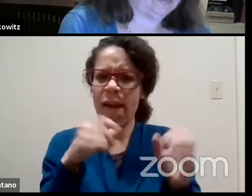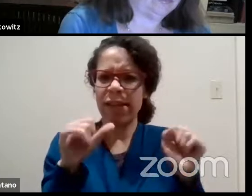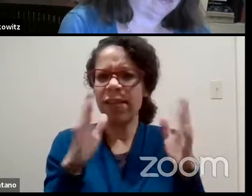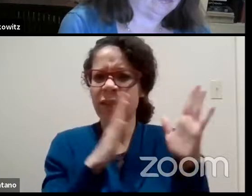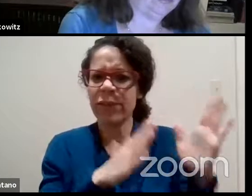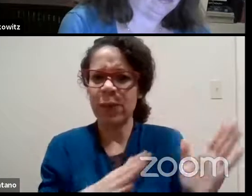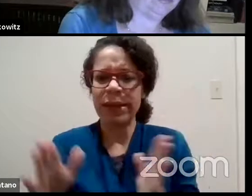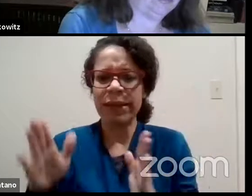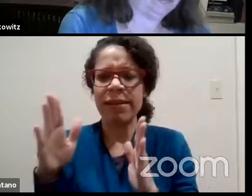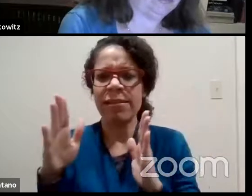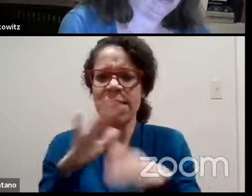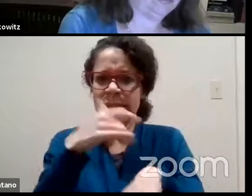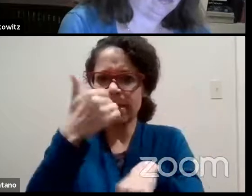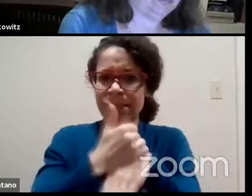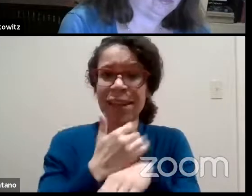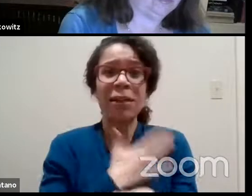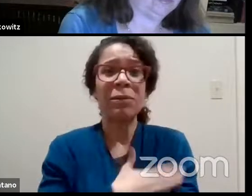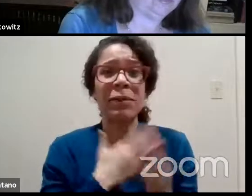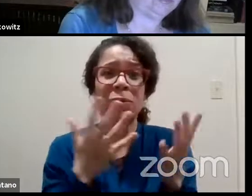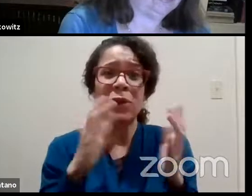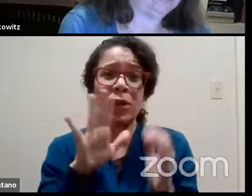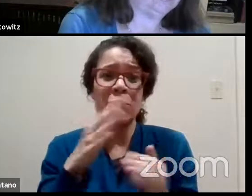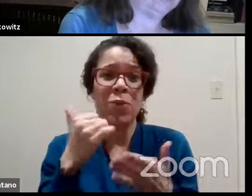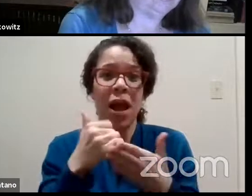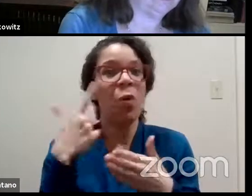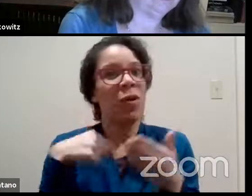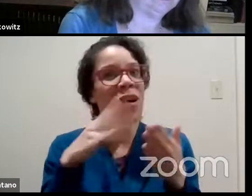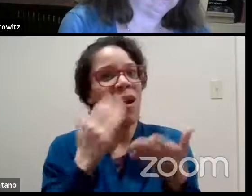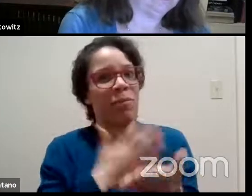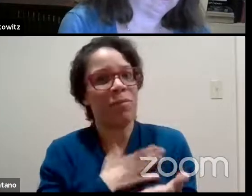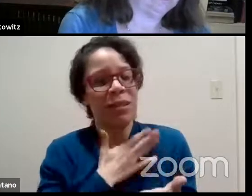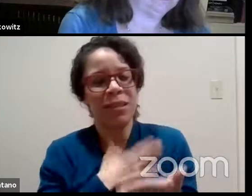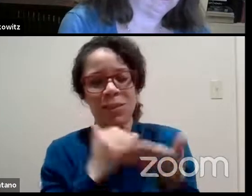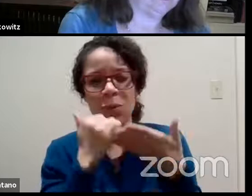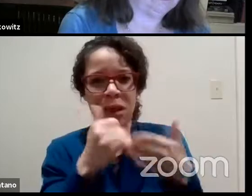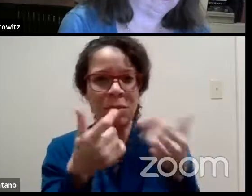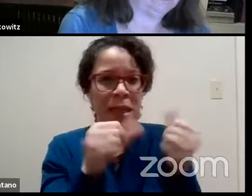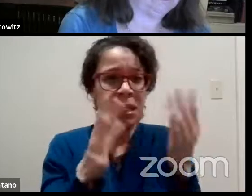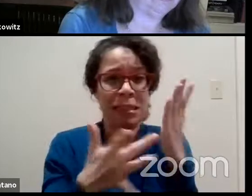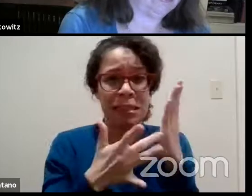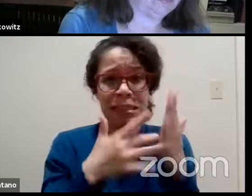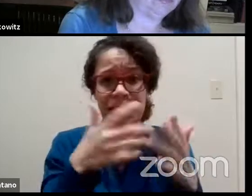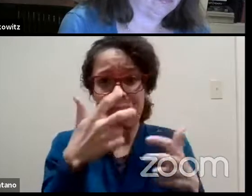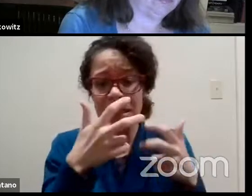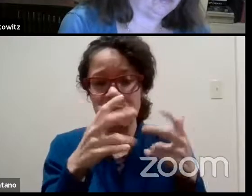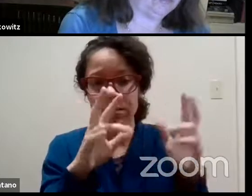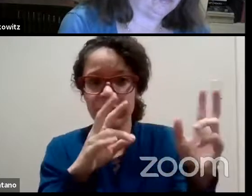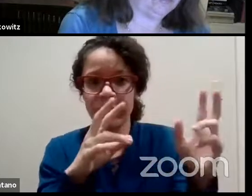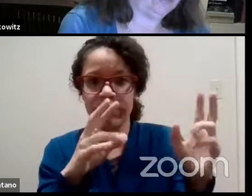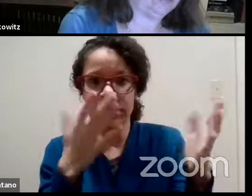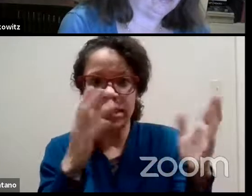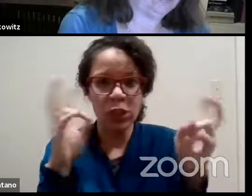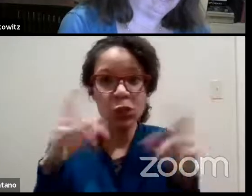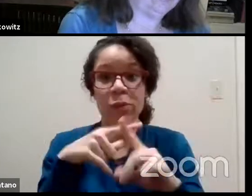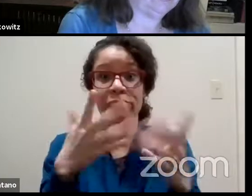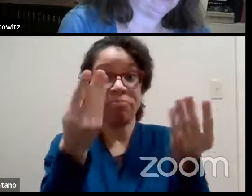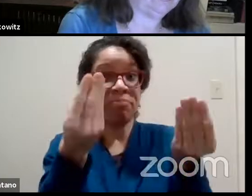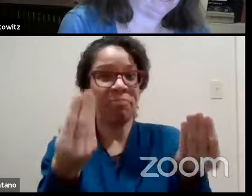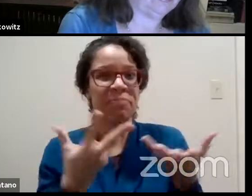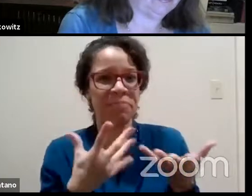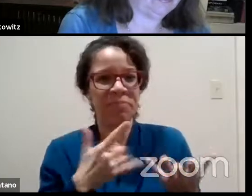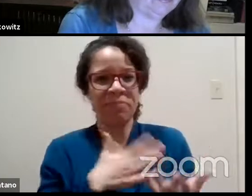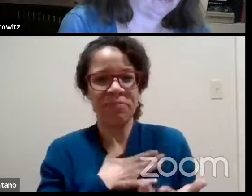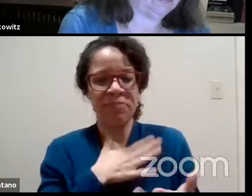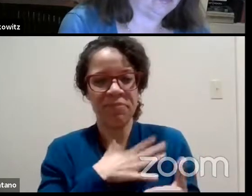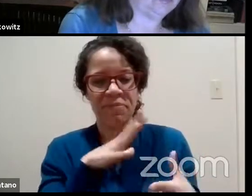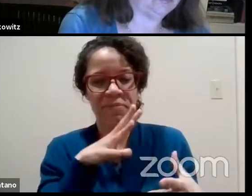we would love your help. We're happy to help with the tech part of it, too. So feel free to reach out to us and let us know. Let me